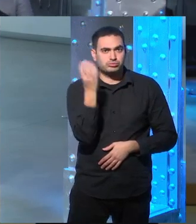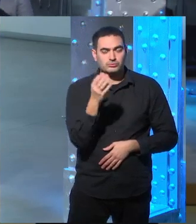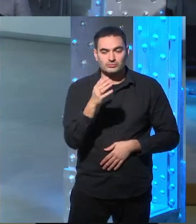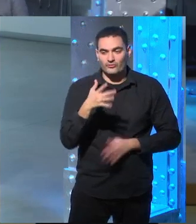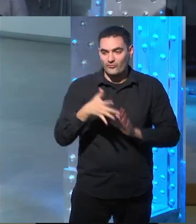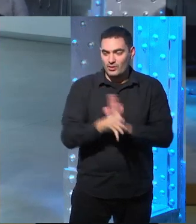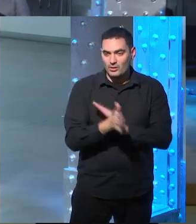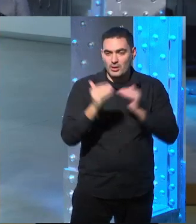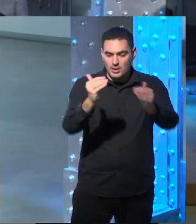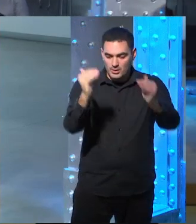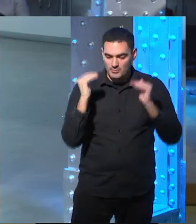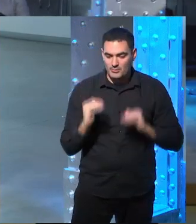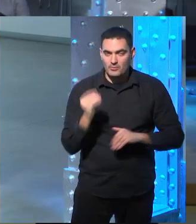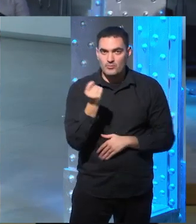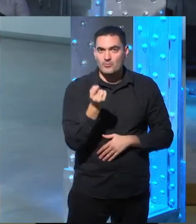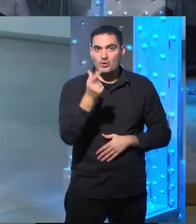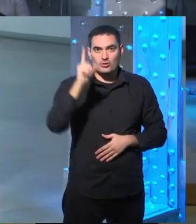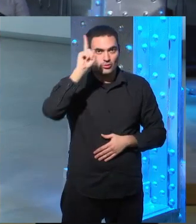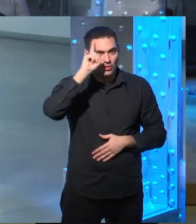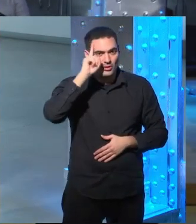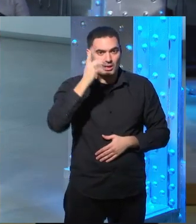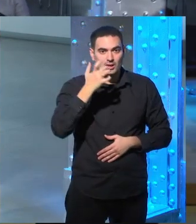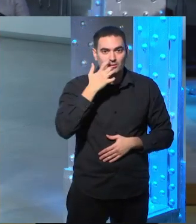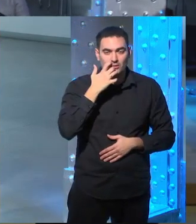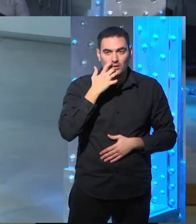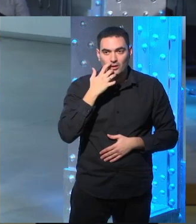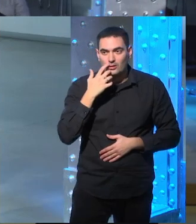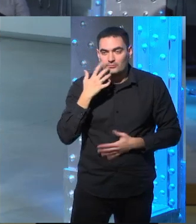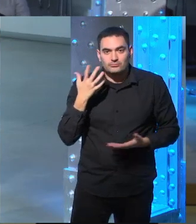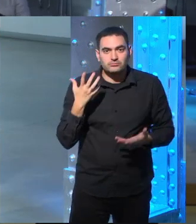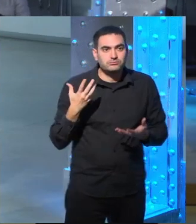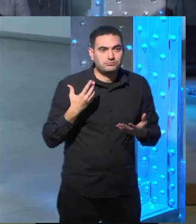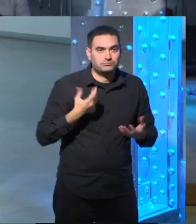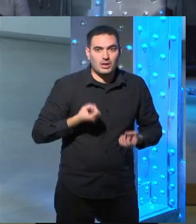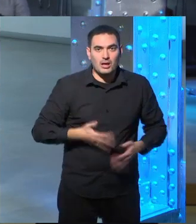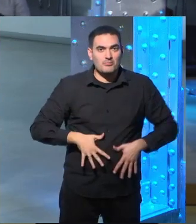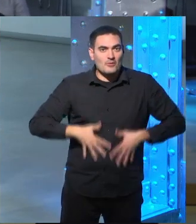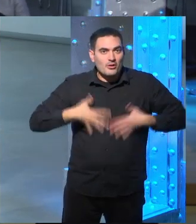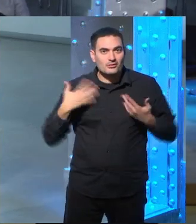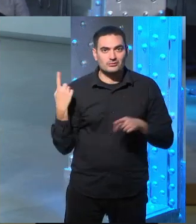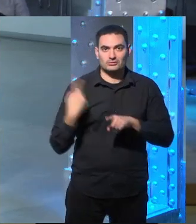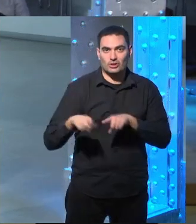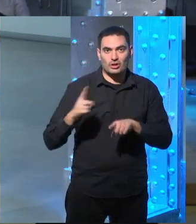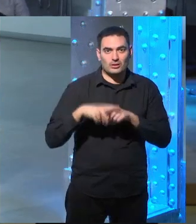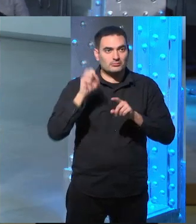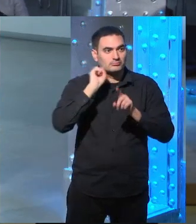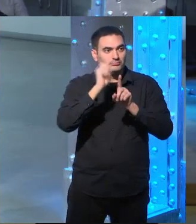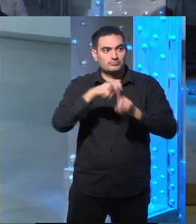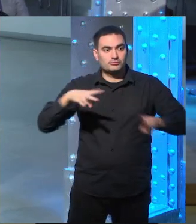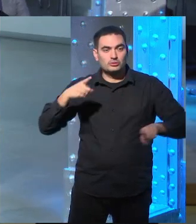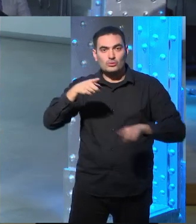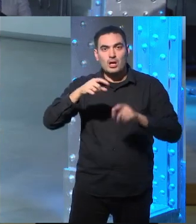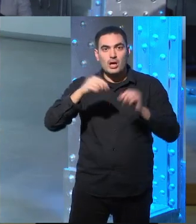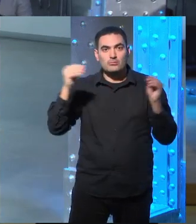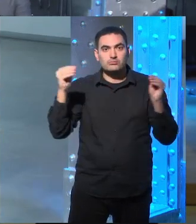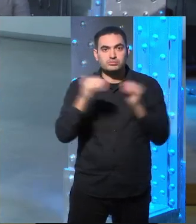is interesting because you have calmed down a little bit. I don't know if that is a euphoria or at least a perspective of